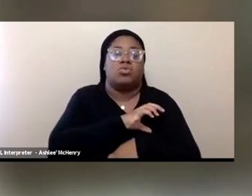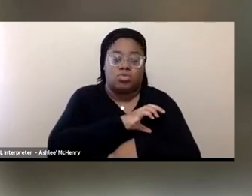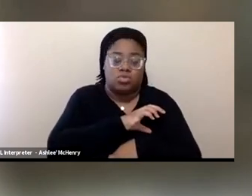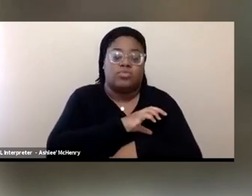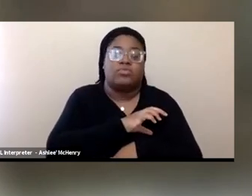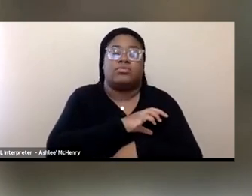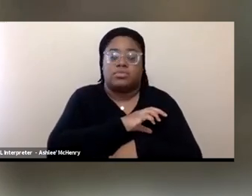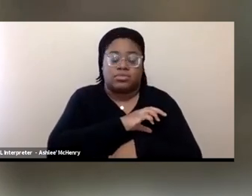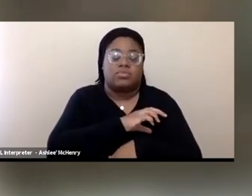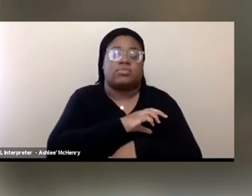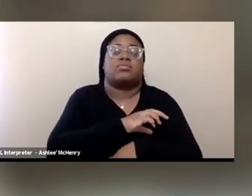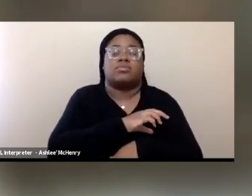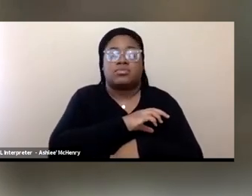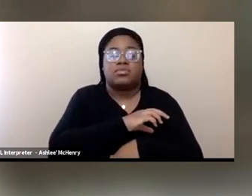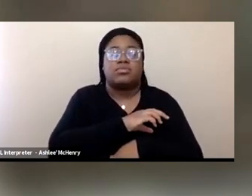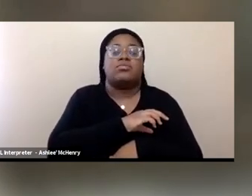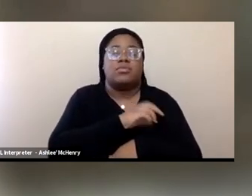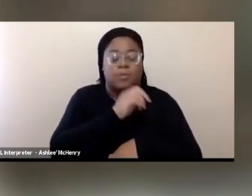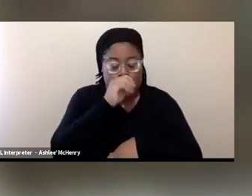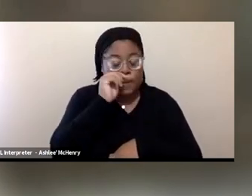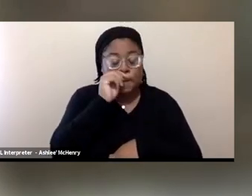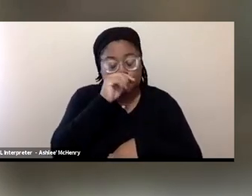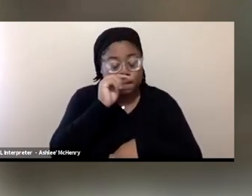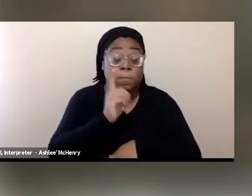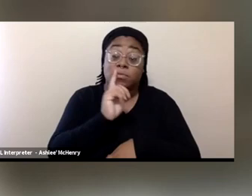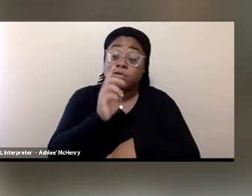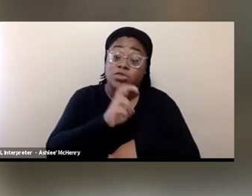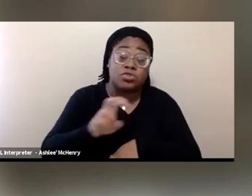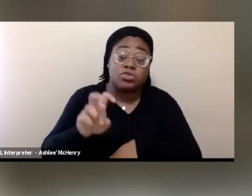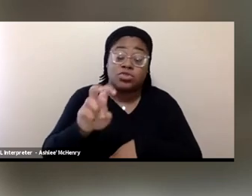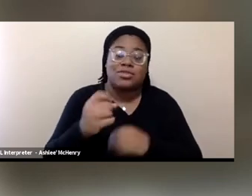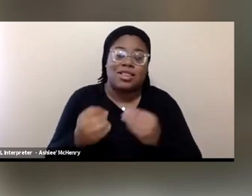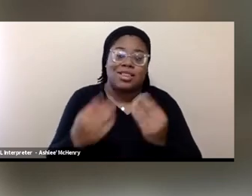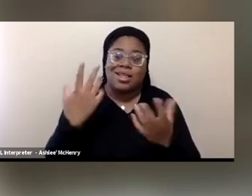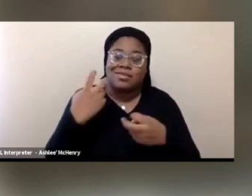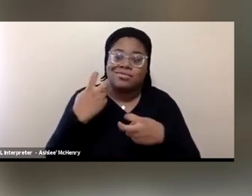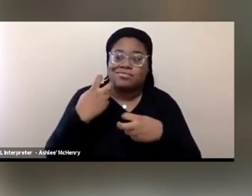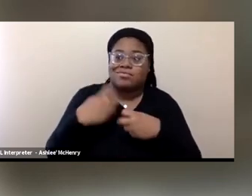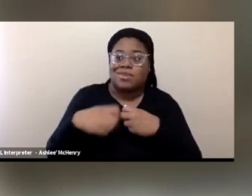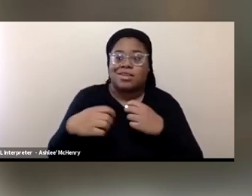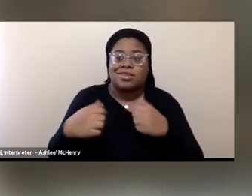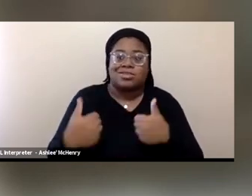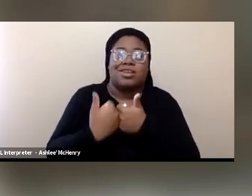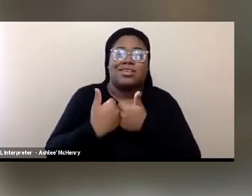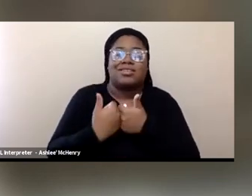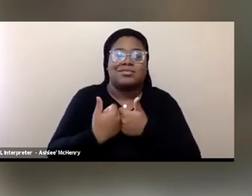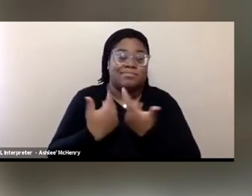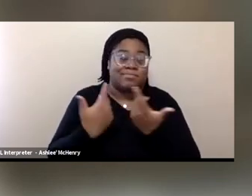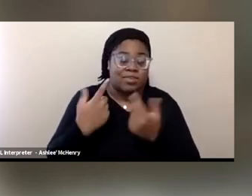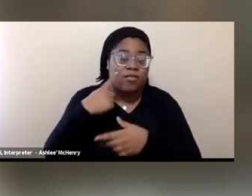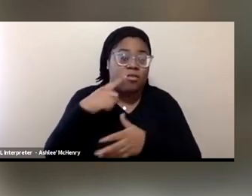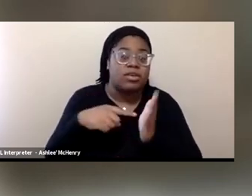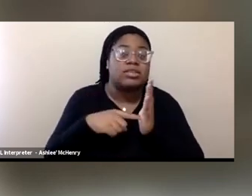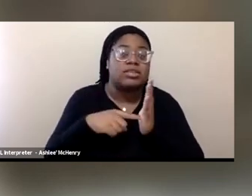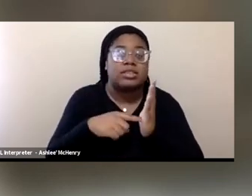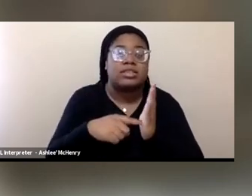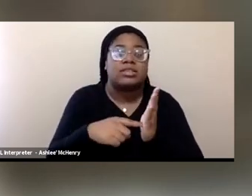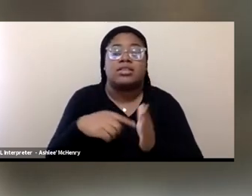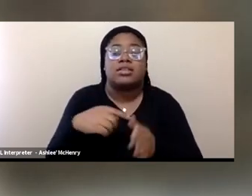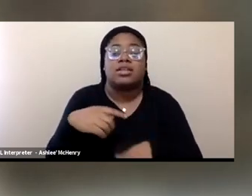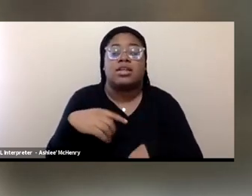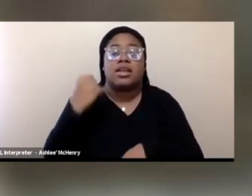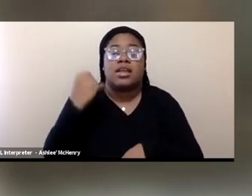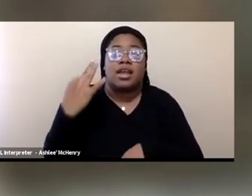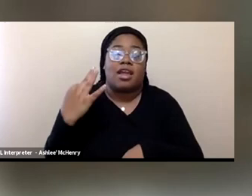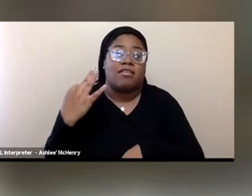it's a journey. And there are a lot of challenges because for instance, with Mira, if some of